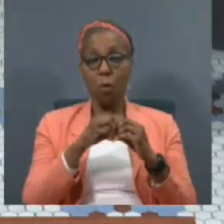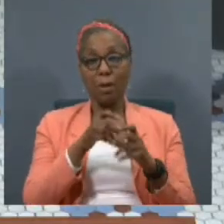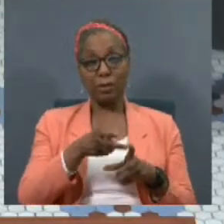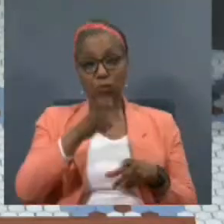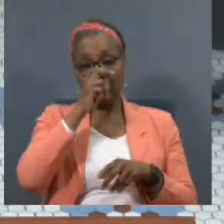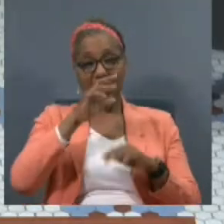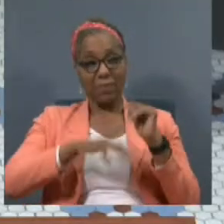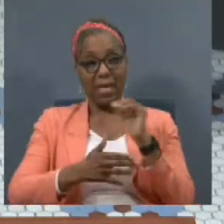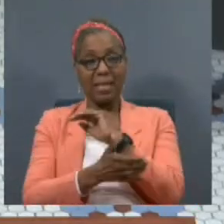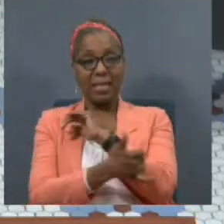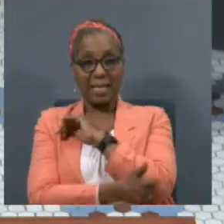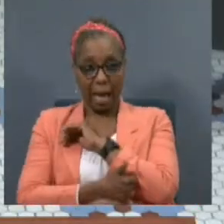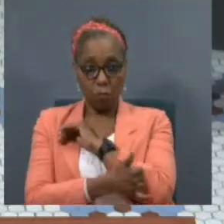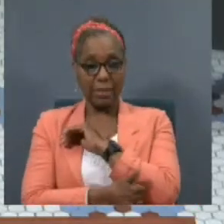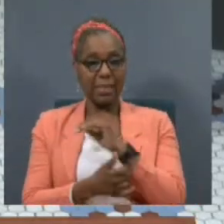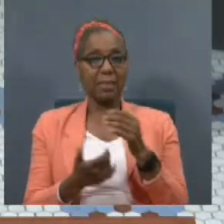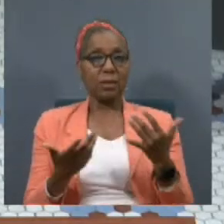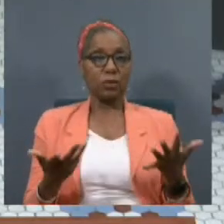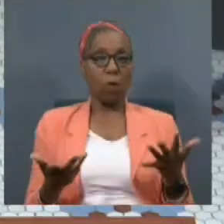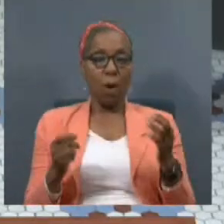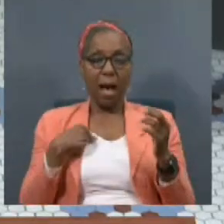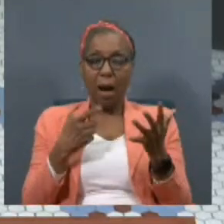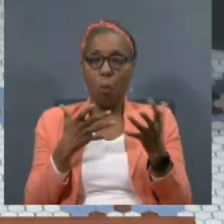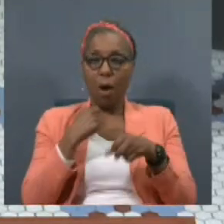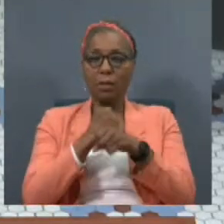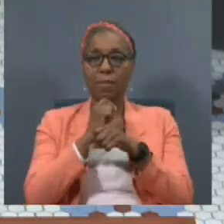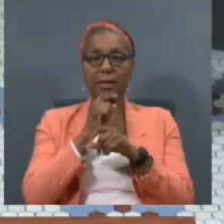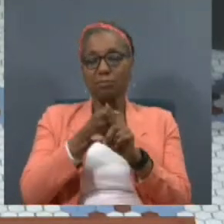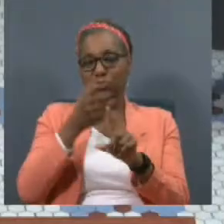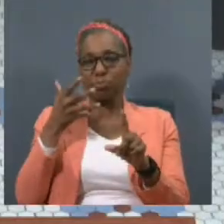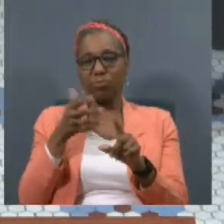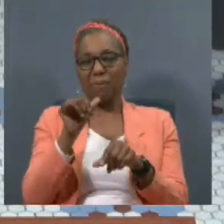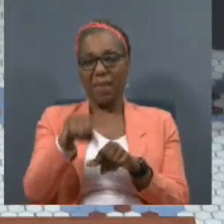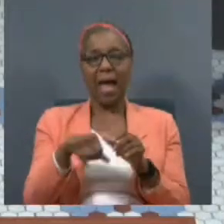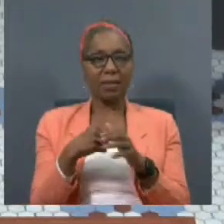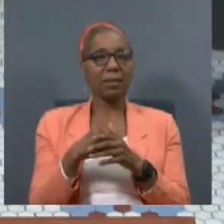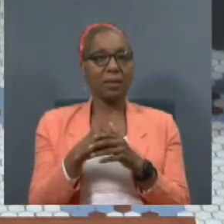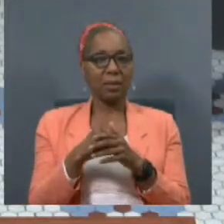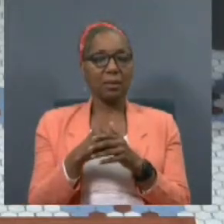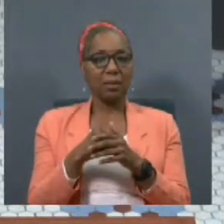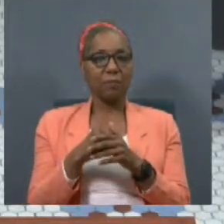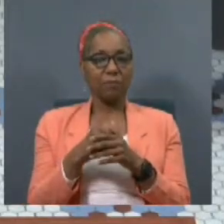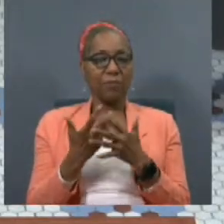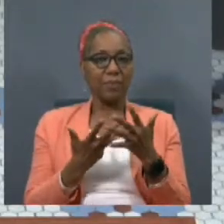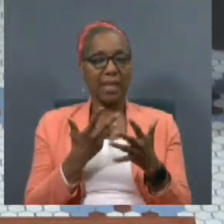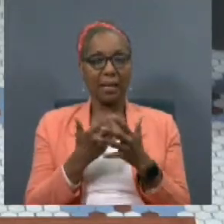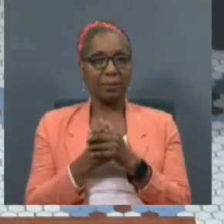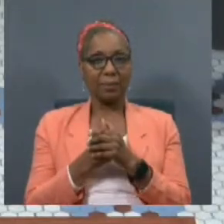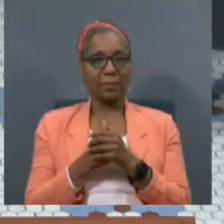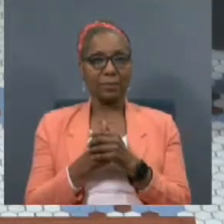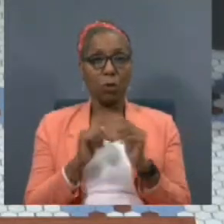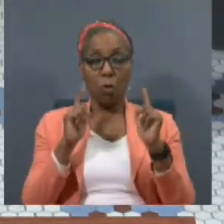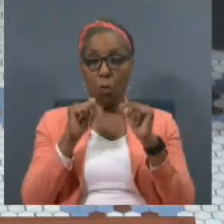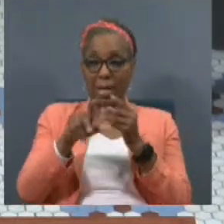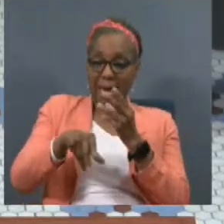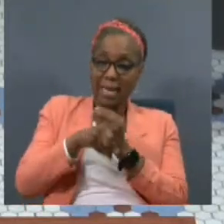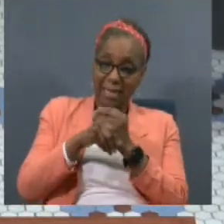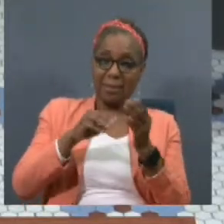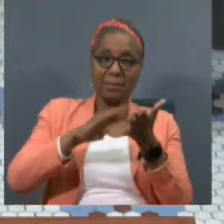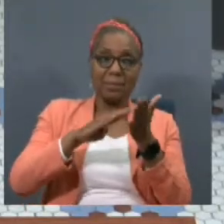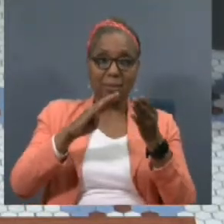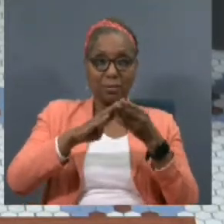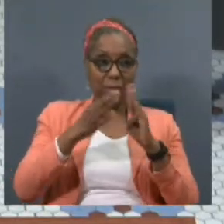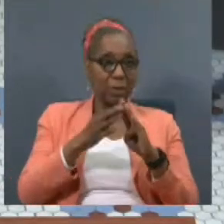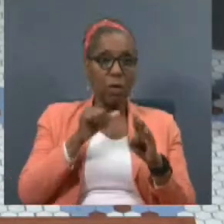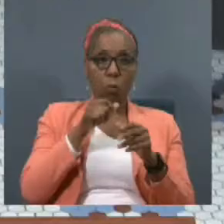than county. So I just wanted to make the clarifying point on that when annexing into the city, you're not